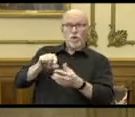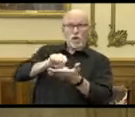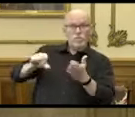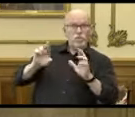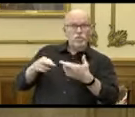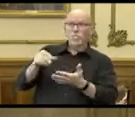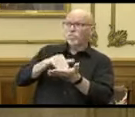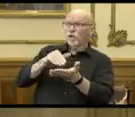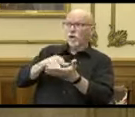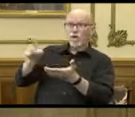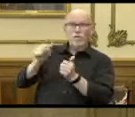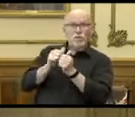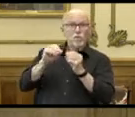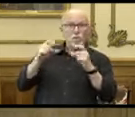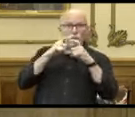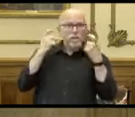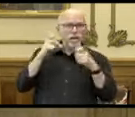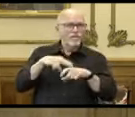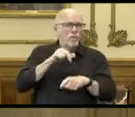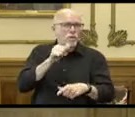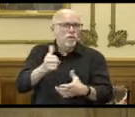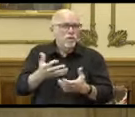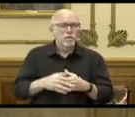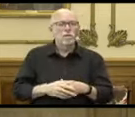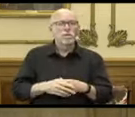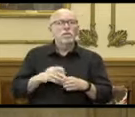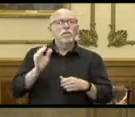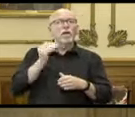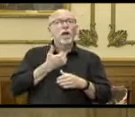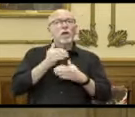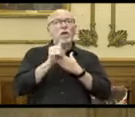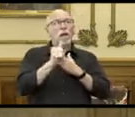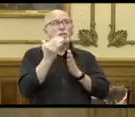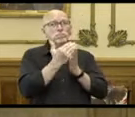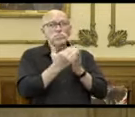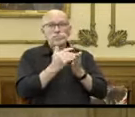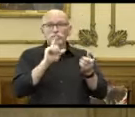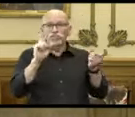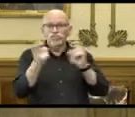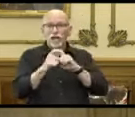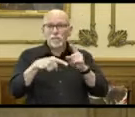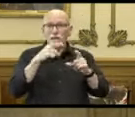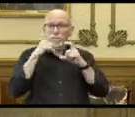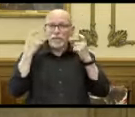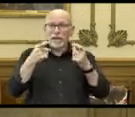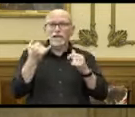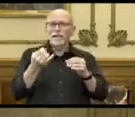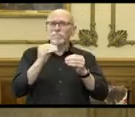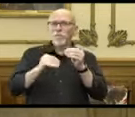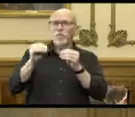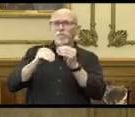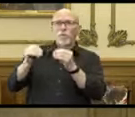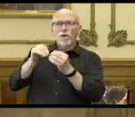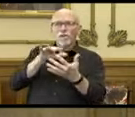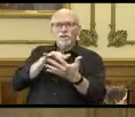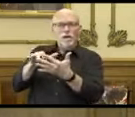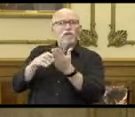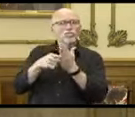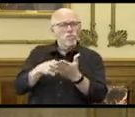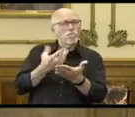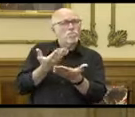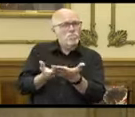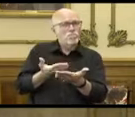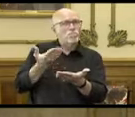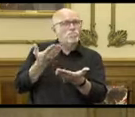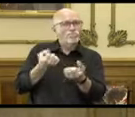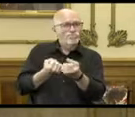doctor that wasn't wearing a mask. While the guidance on masks has changed throughout this pandemic, there are a growing number of studies that support wearing cloth